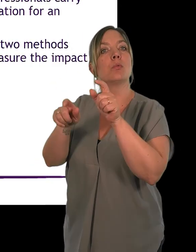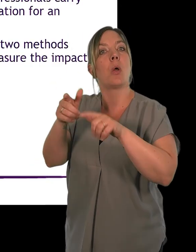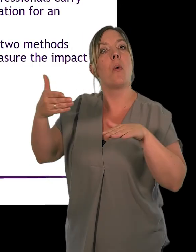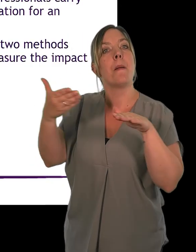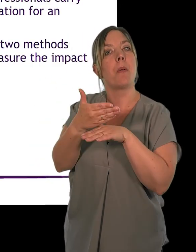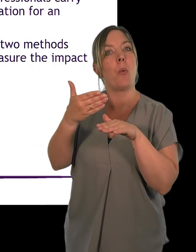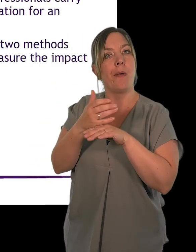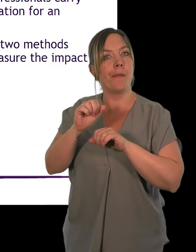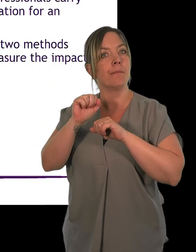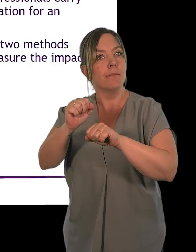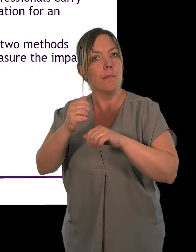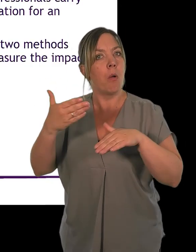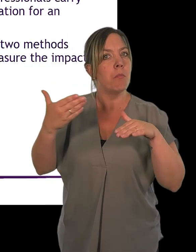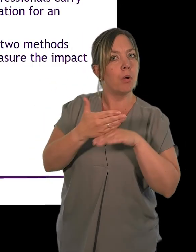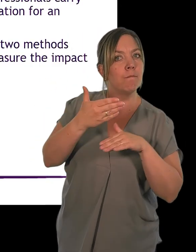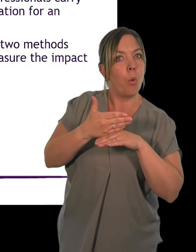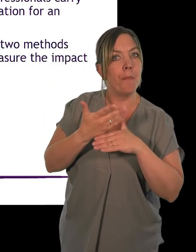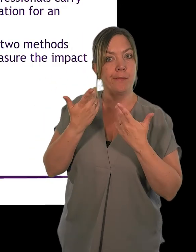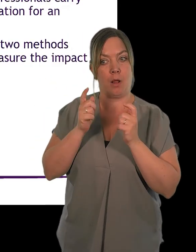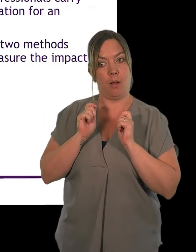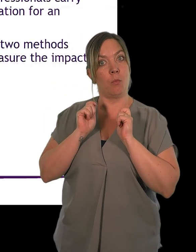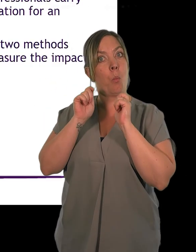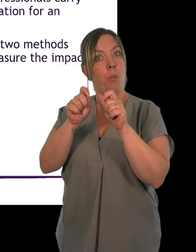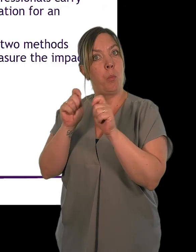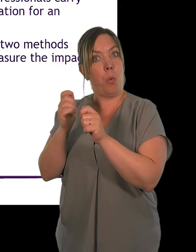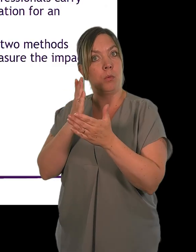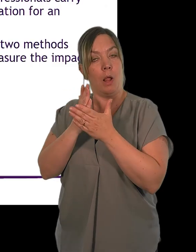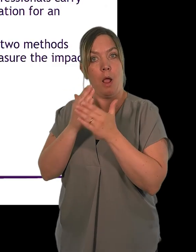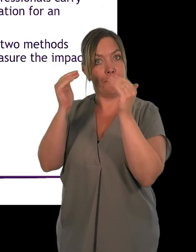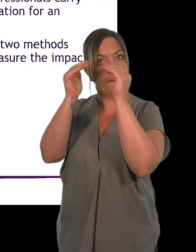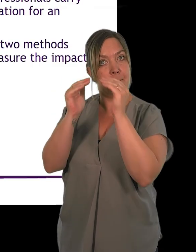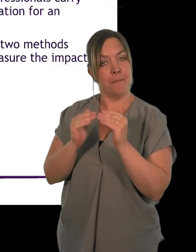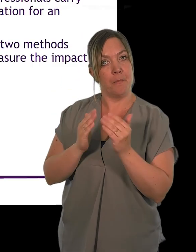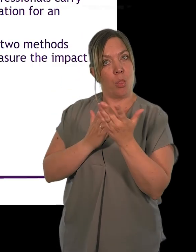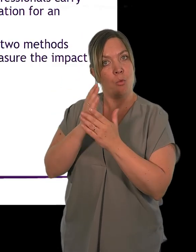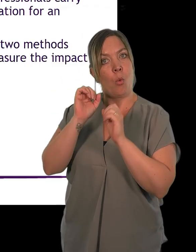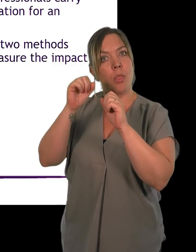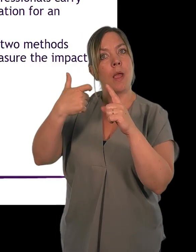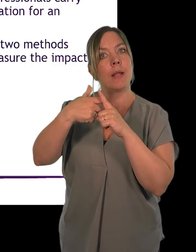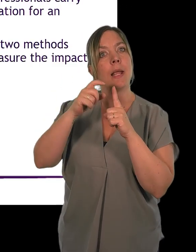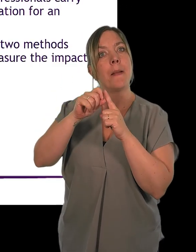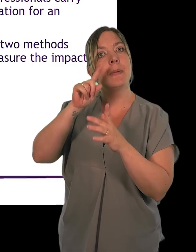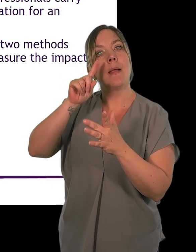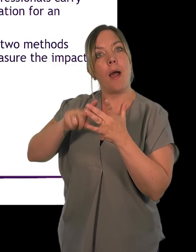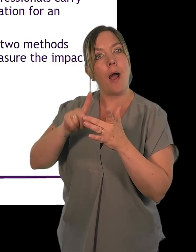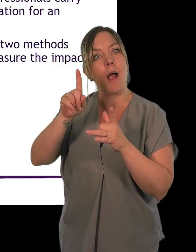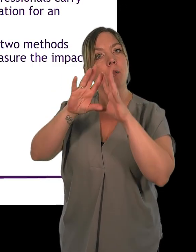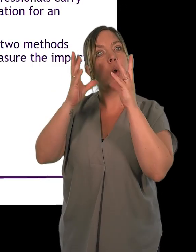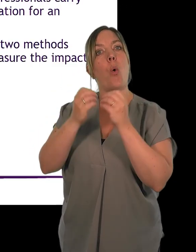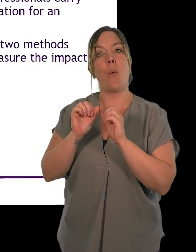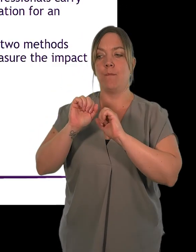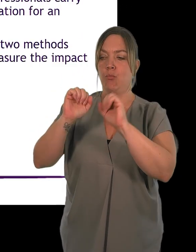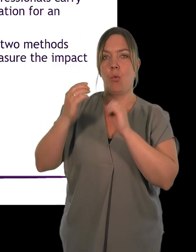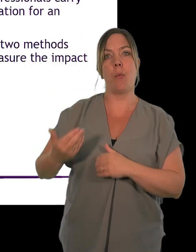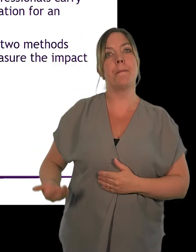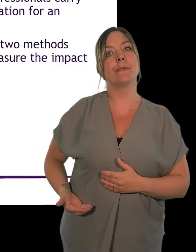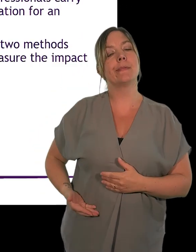being rewarded against their KPIs and the overall business